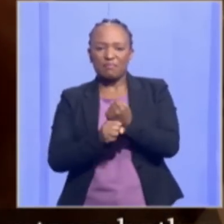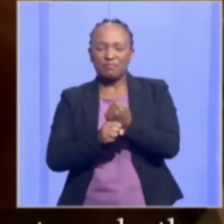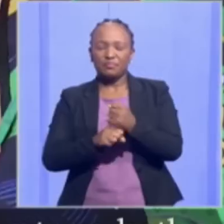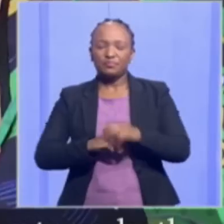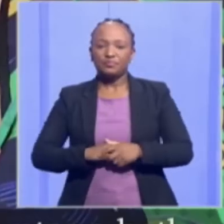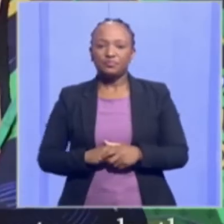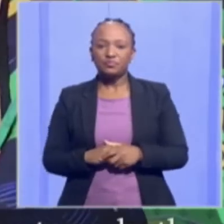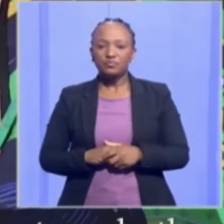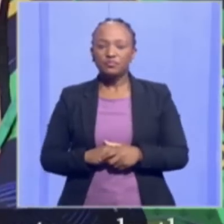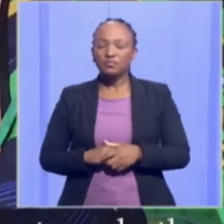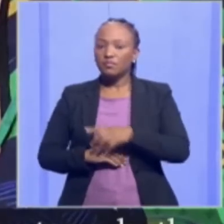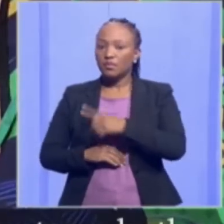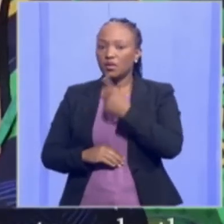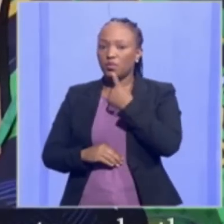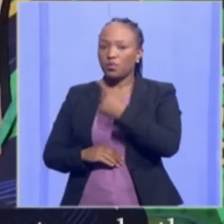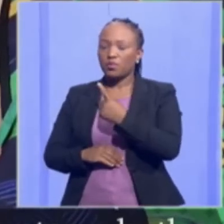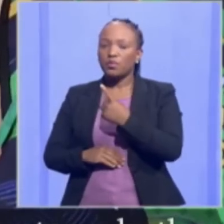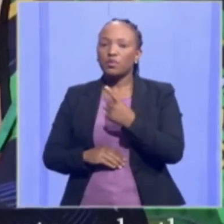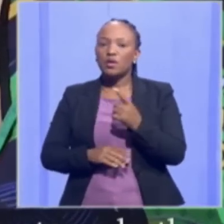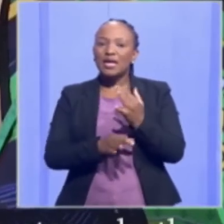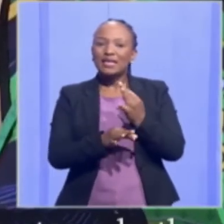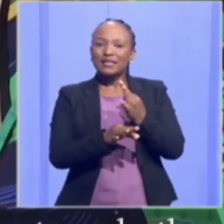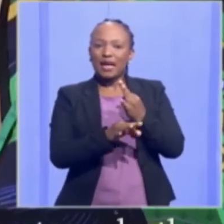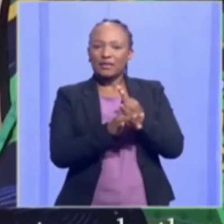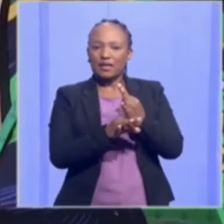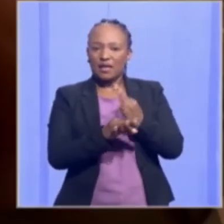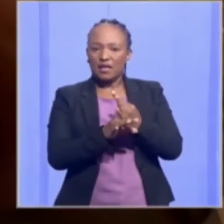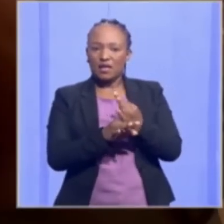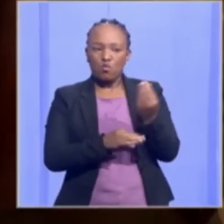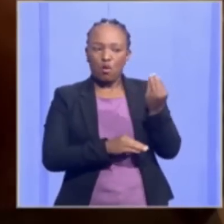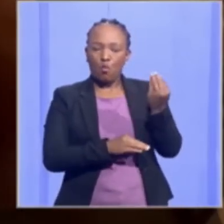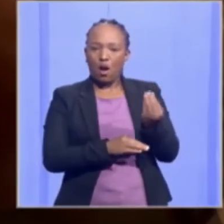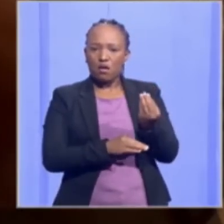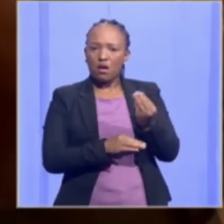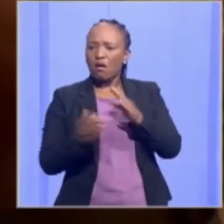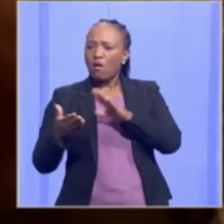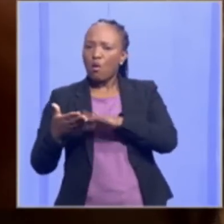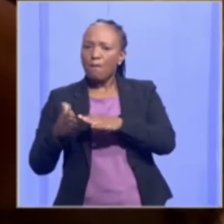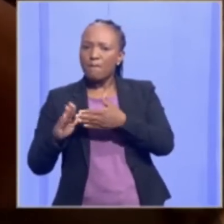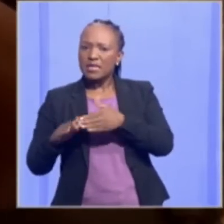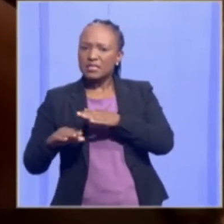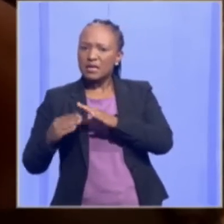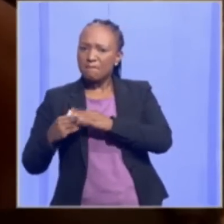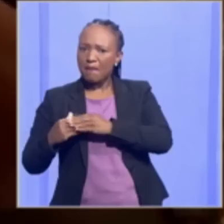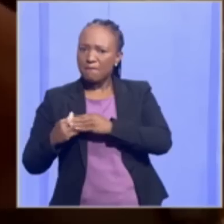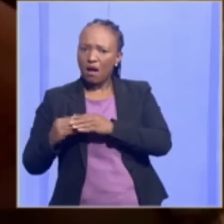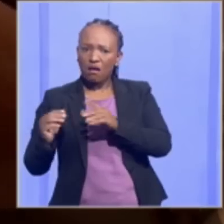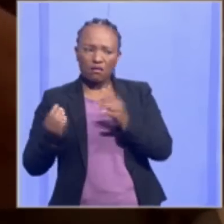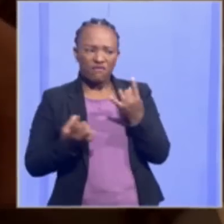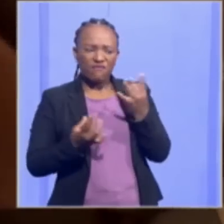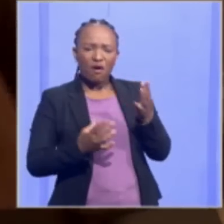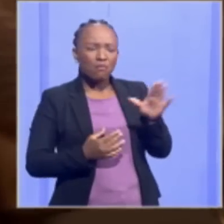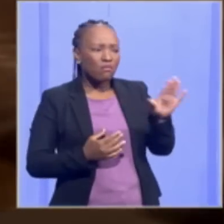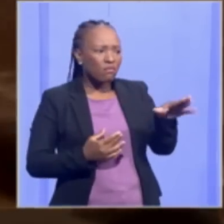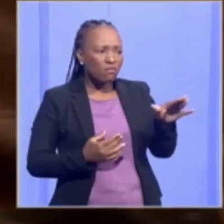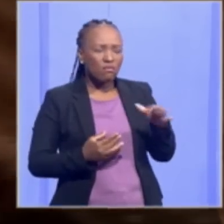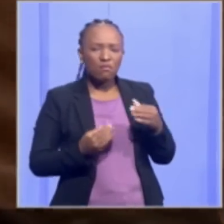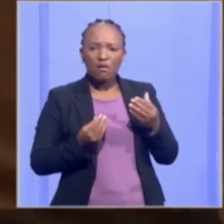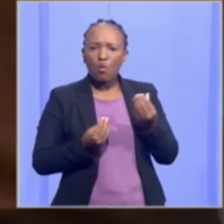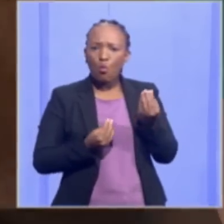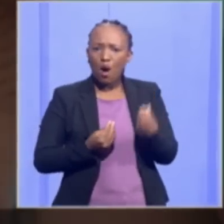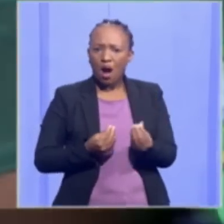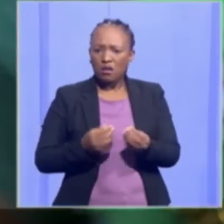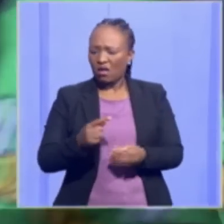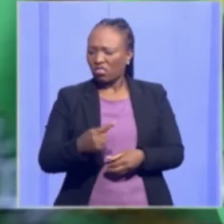O re ntate wa ngwana o ile a tsebiswa ke baahi hore hona le ngwana ya kgetsweng thoteng, mme ile a re ha